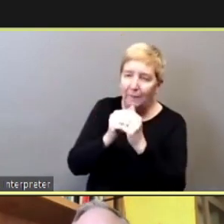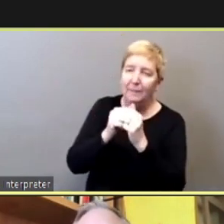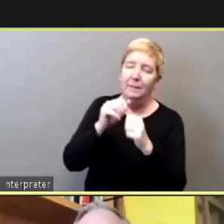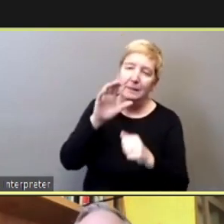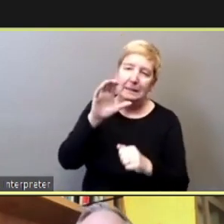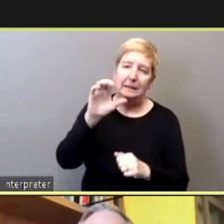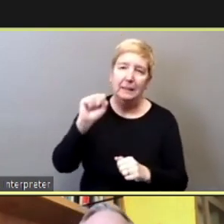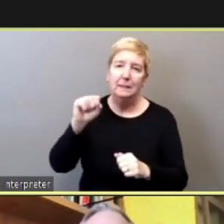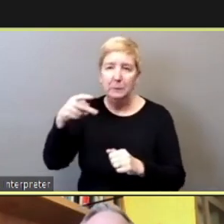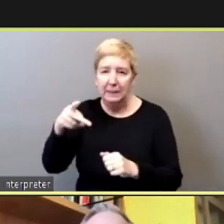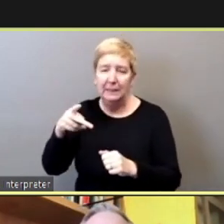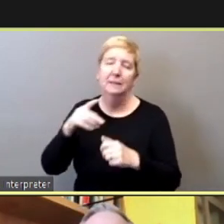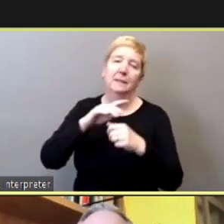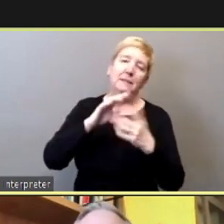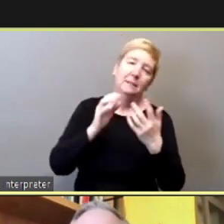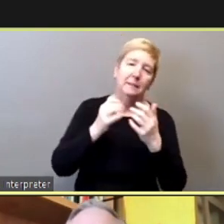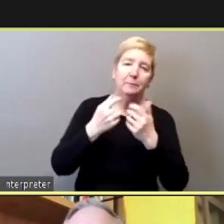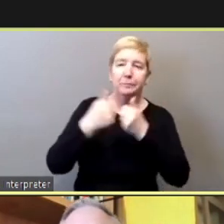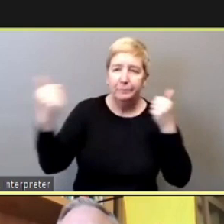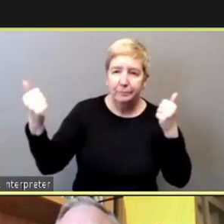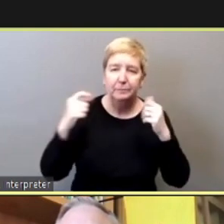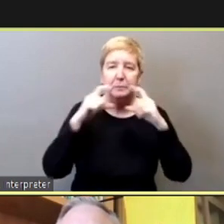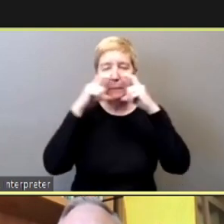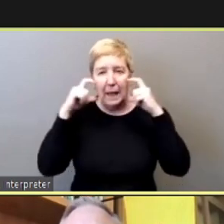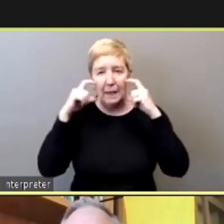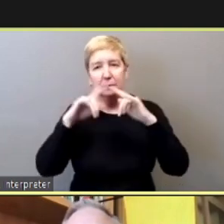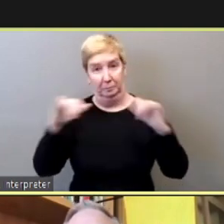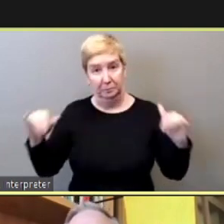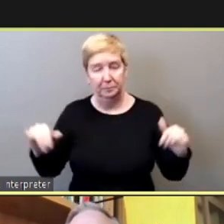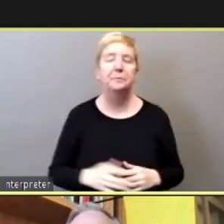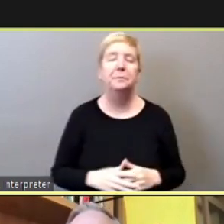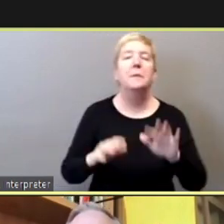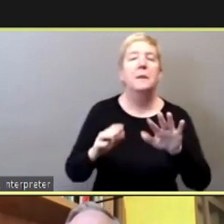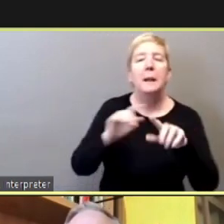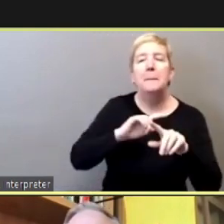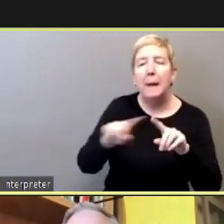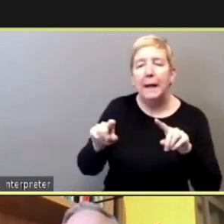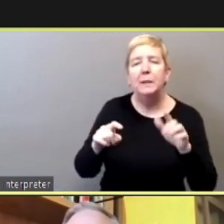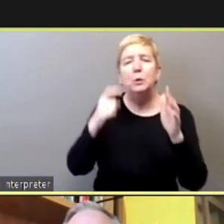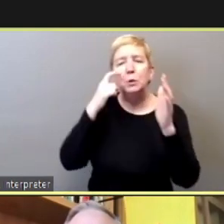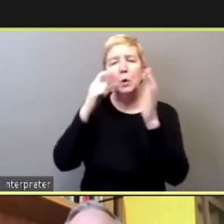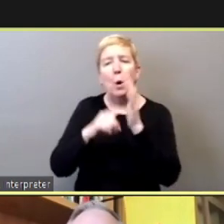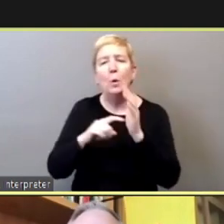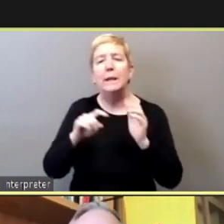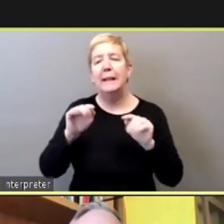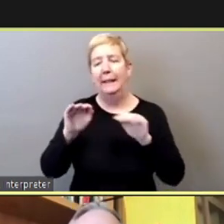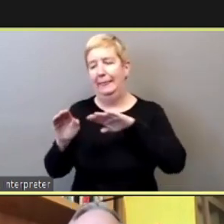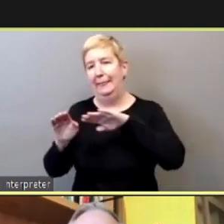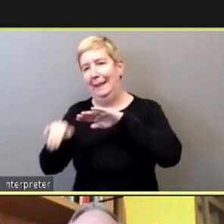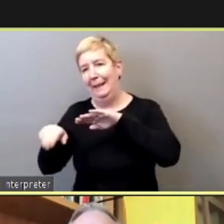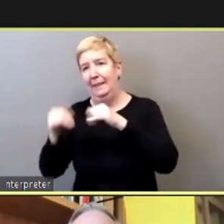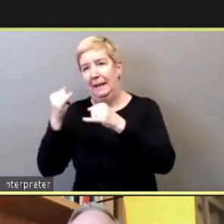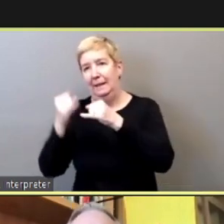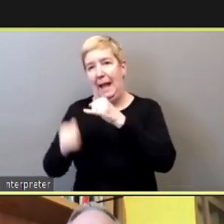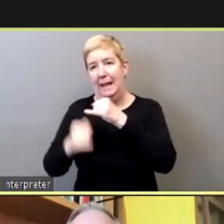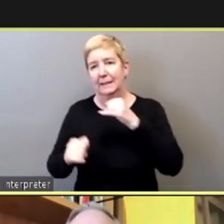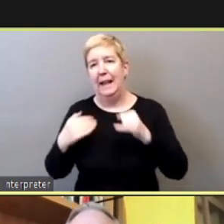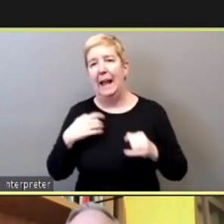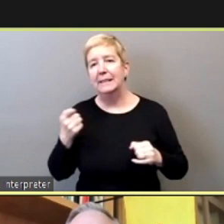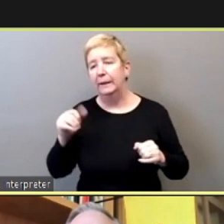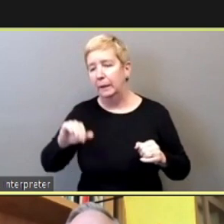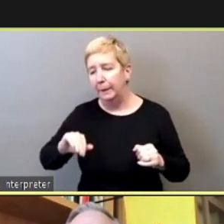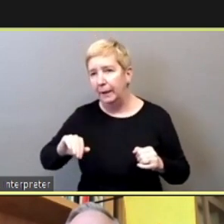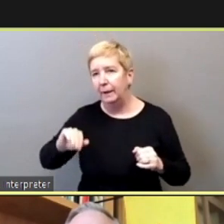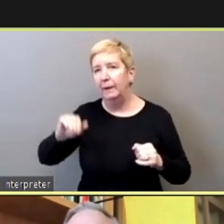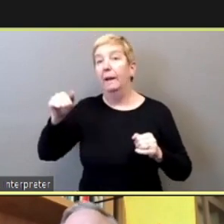and we're very happy about that. However, if you look at the very end of that graph, there's a little bump, which basically shows, thanks Alex